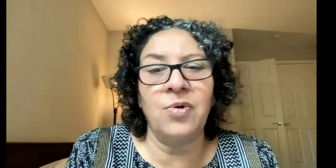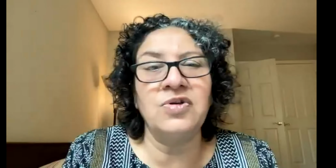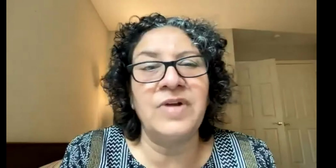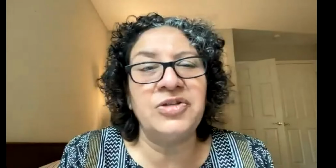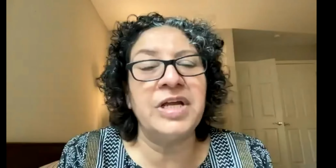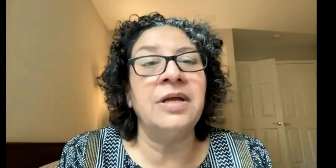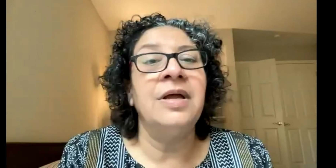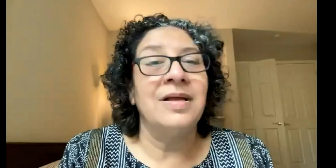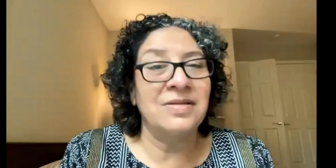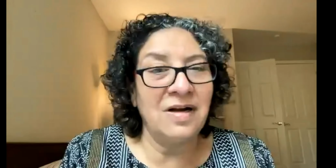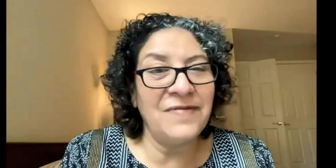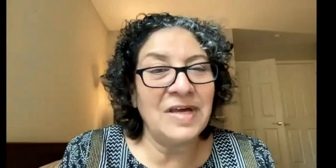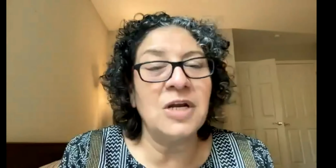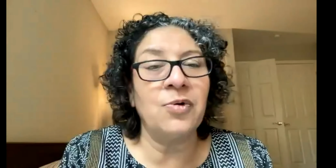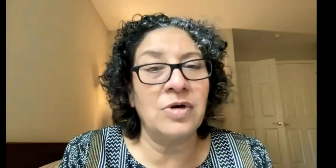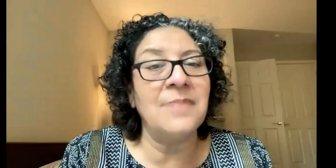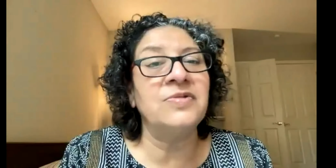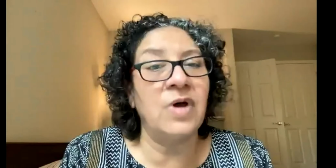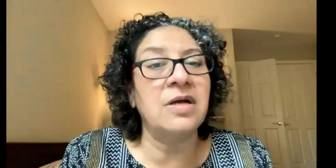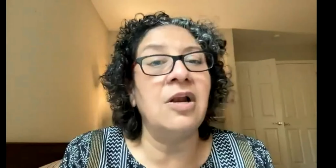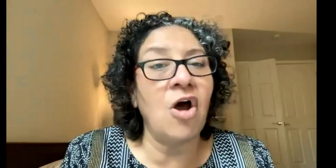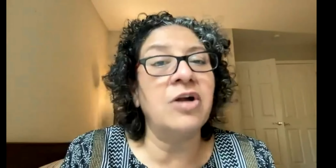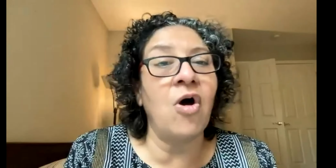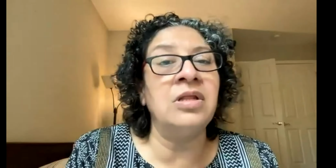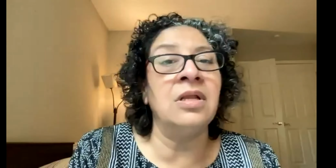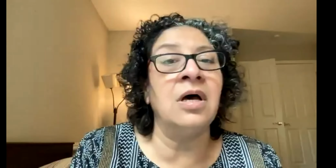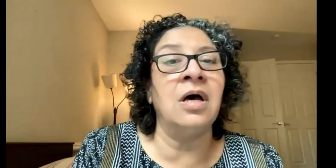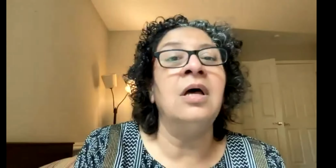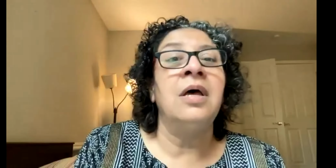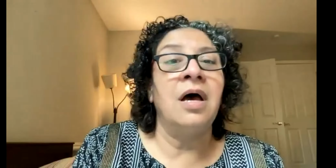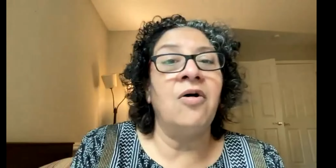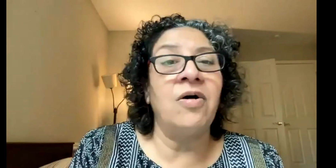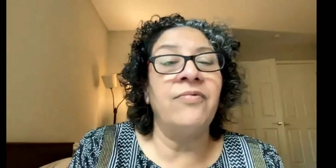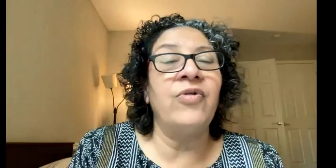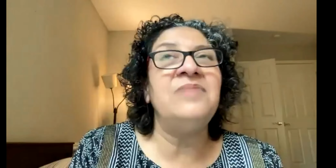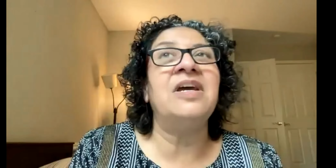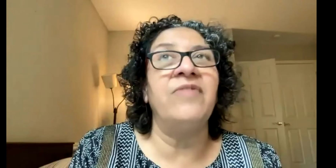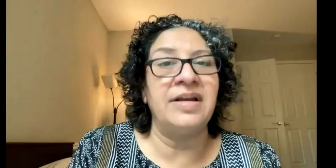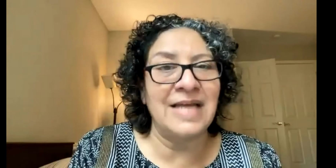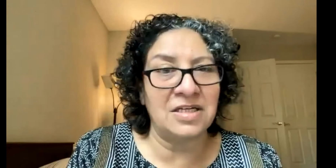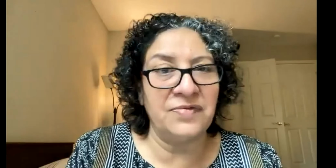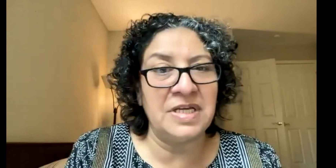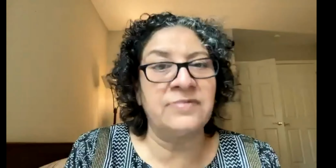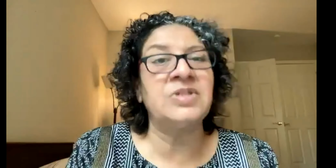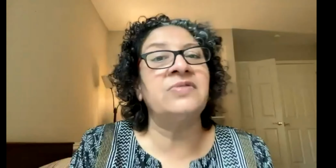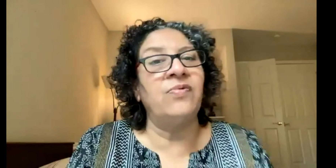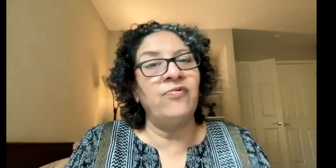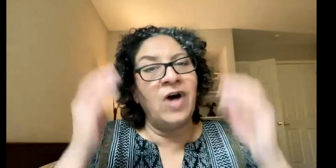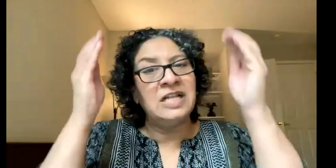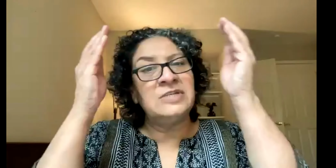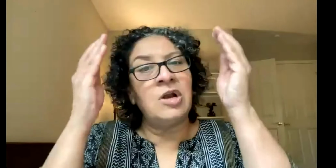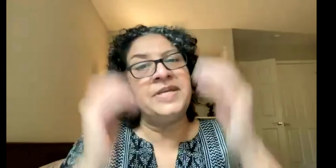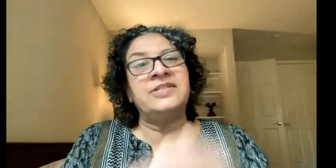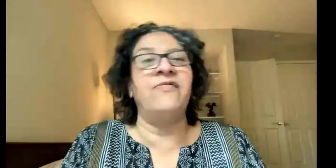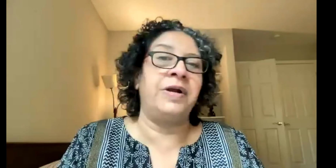multisensory approach of teaching certification programs work a lot on phonemic awareness activities, which is